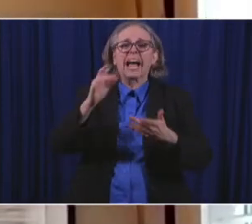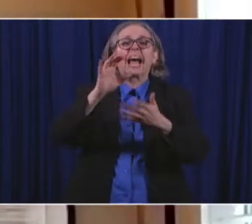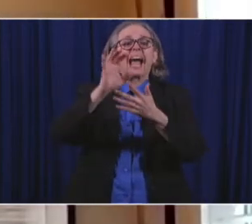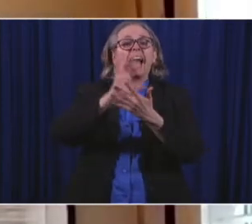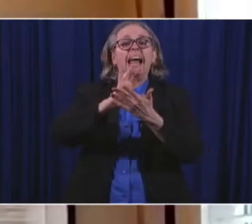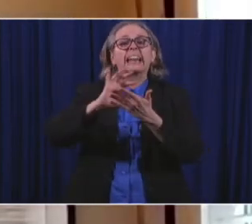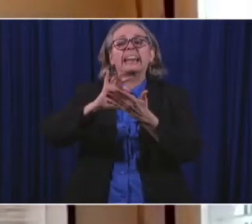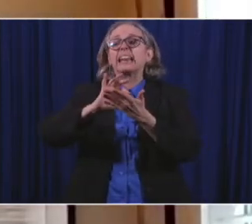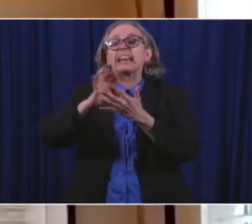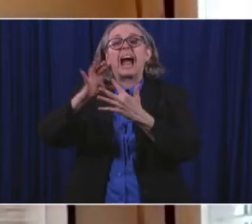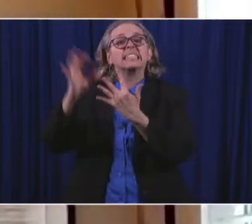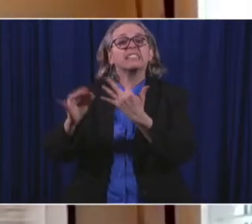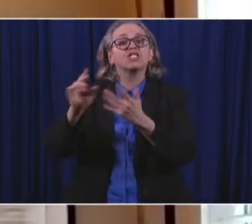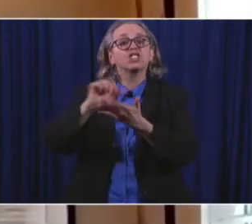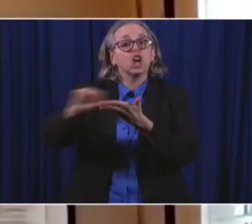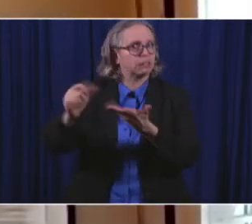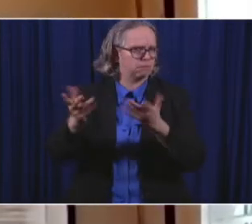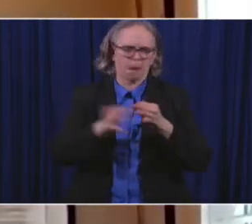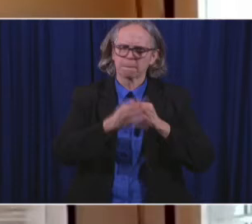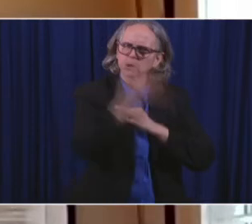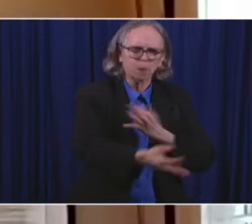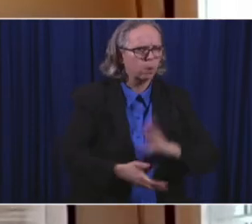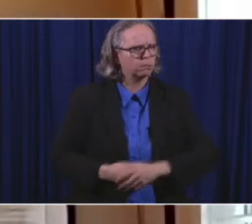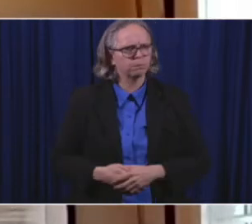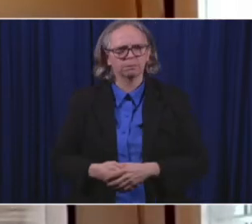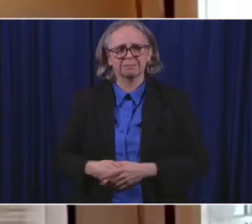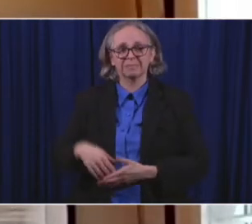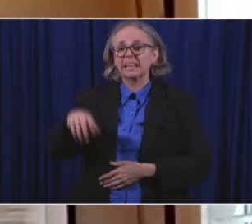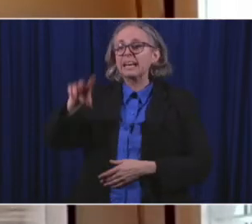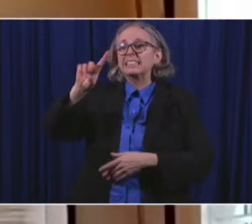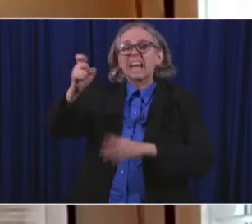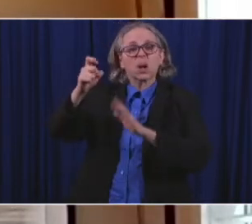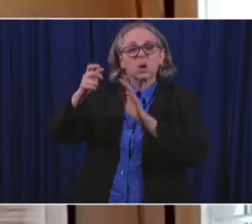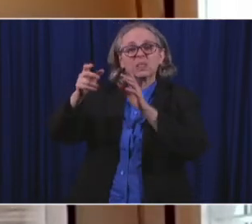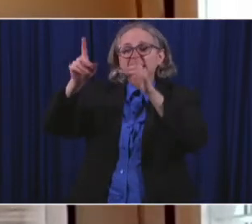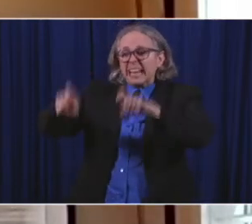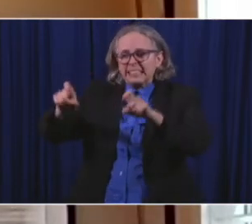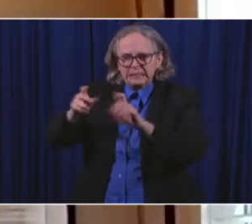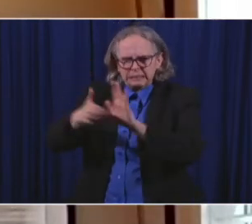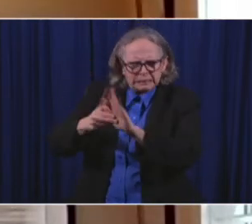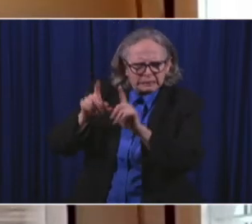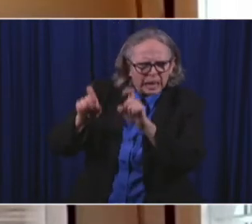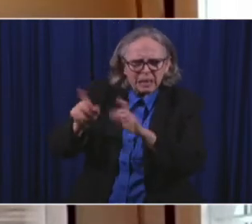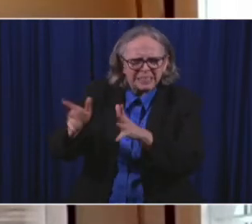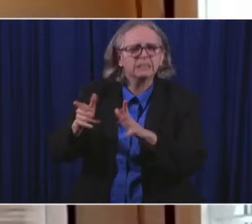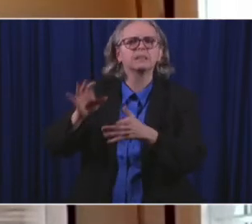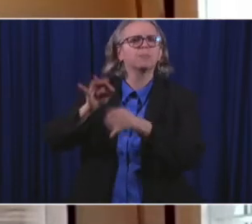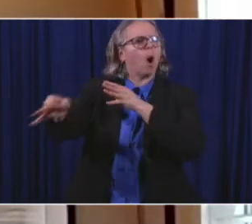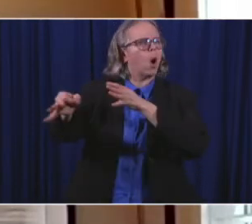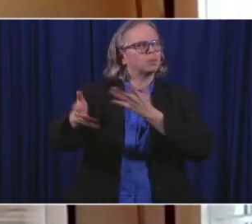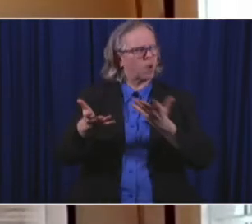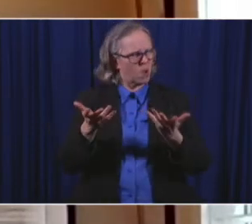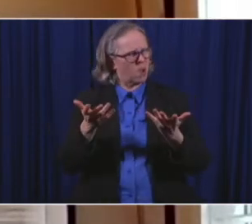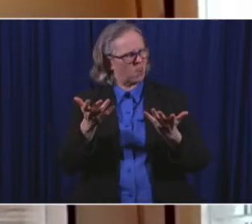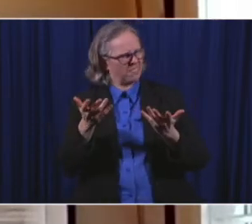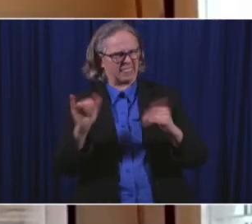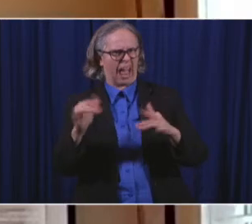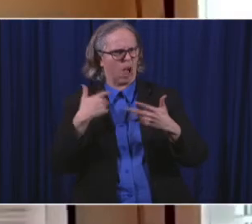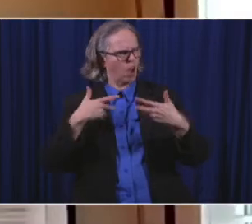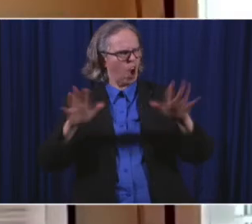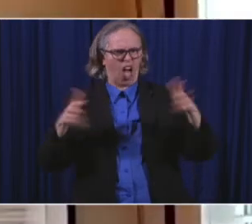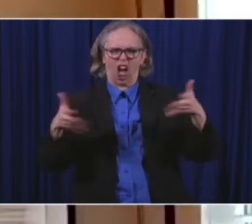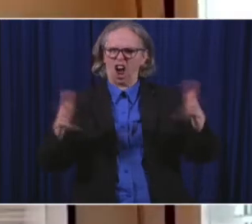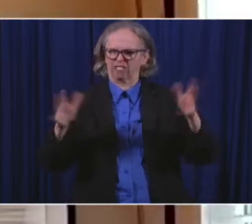tests will begin to happen much more frequently, much more widely. We're seeing some of that in our hospitals today, but I describe